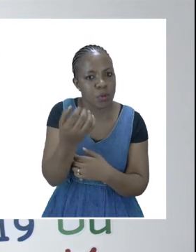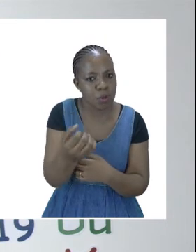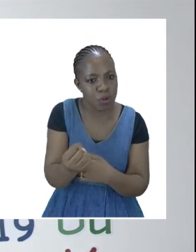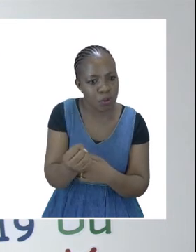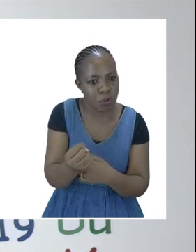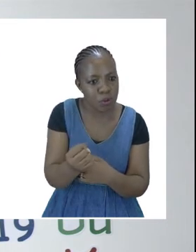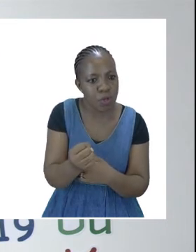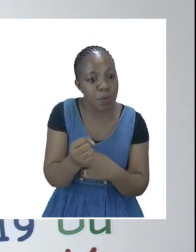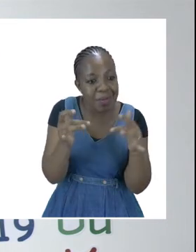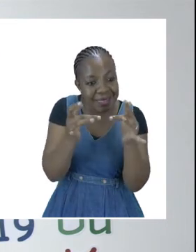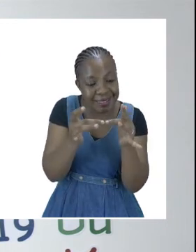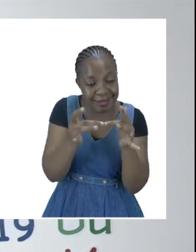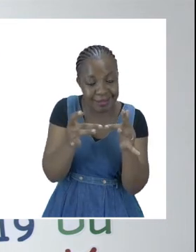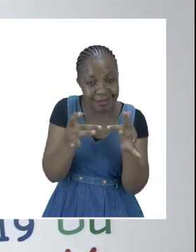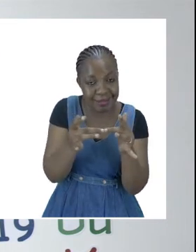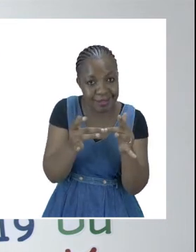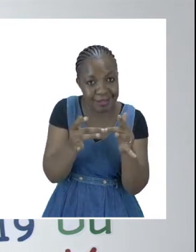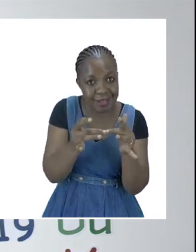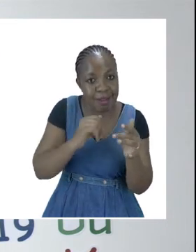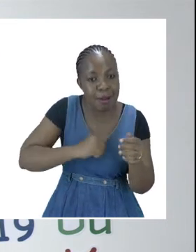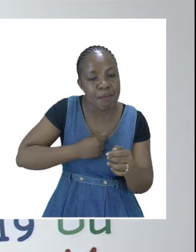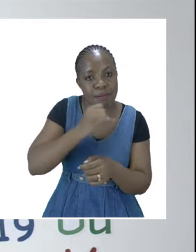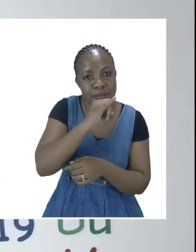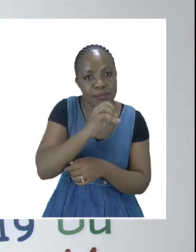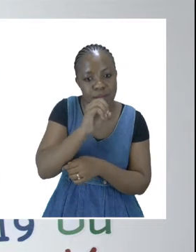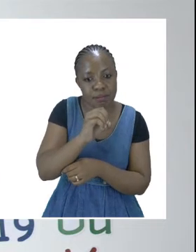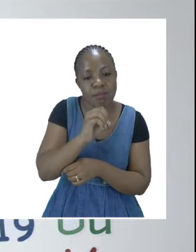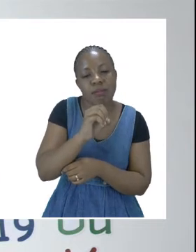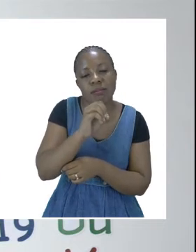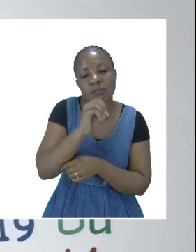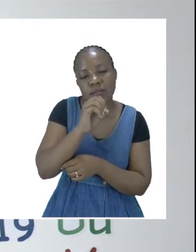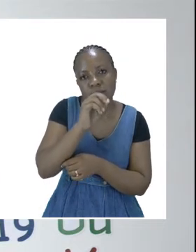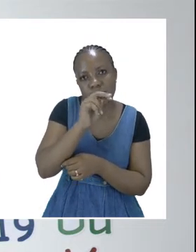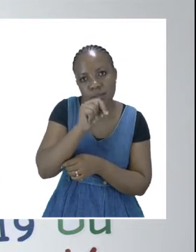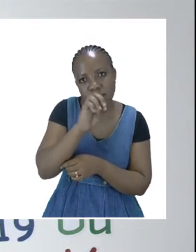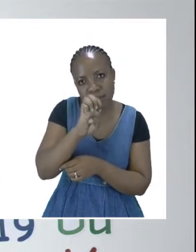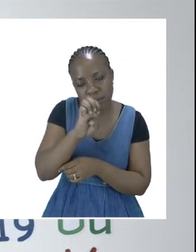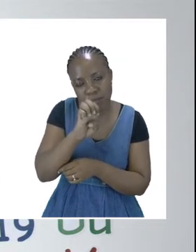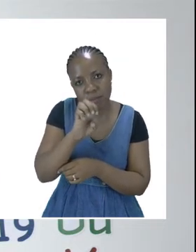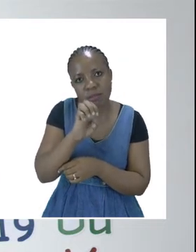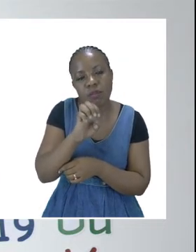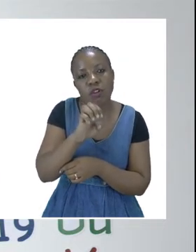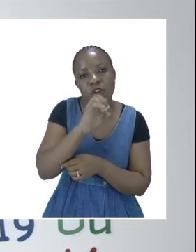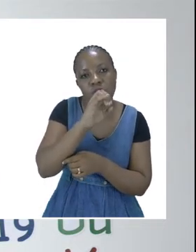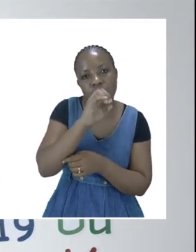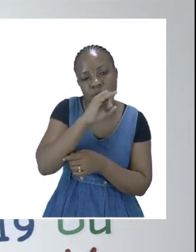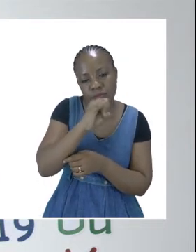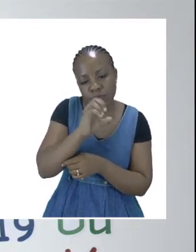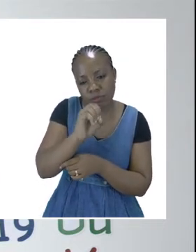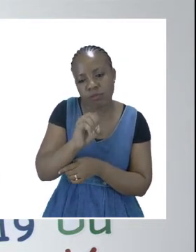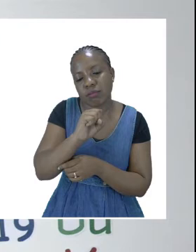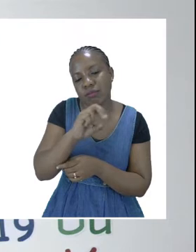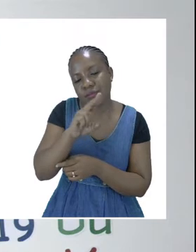our online platforms, MyZone and Zoshi Facebook pages, and in addition,